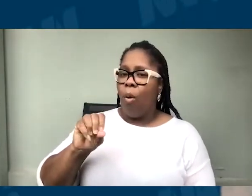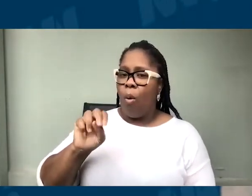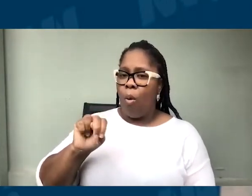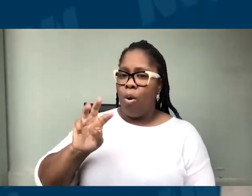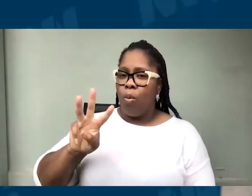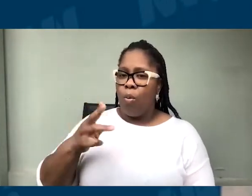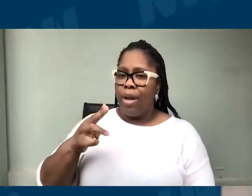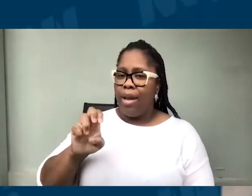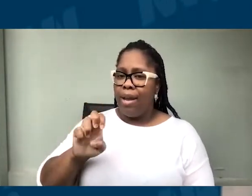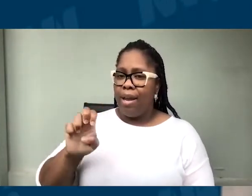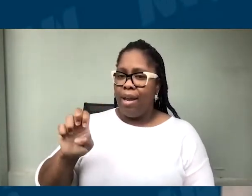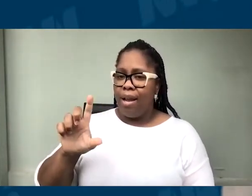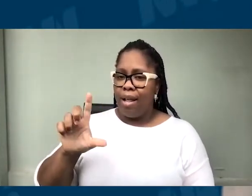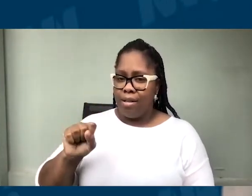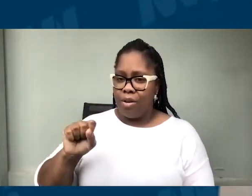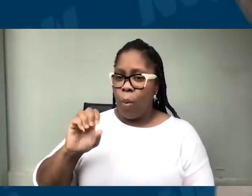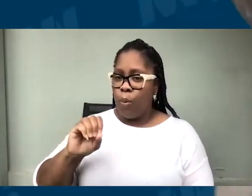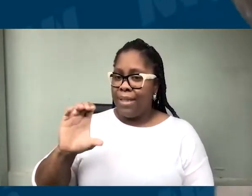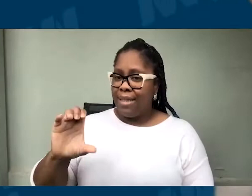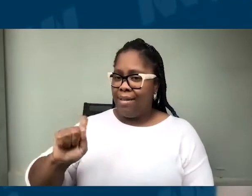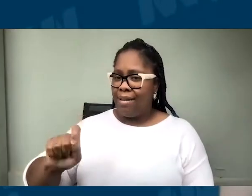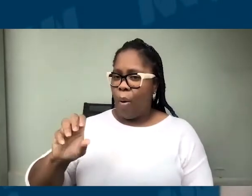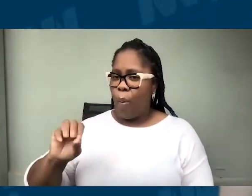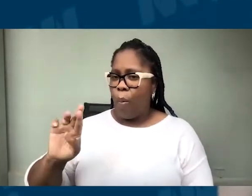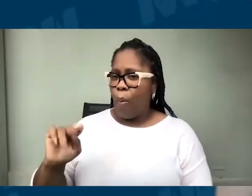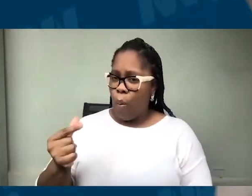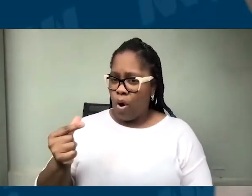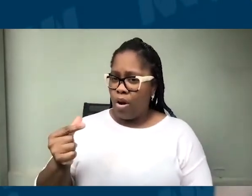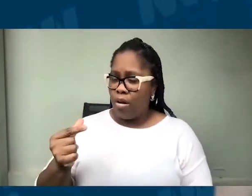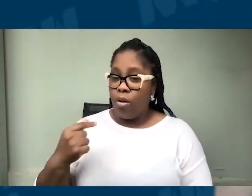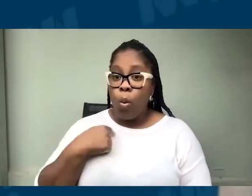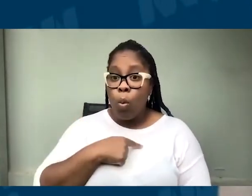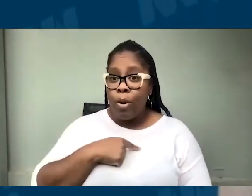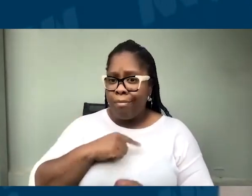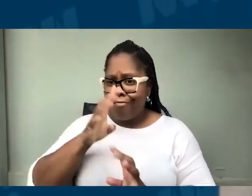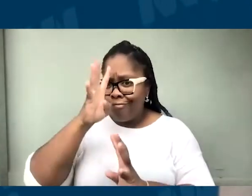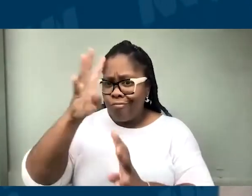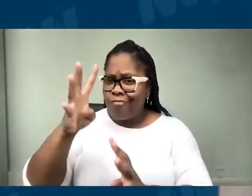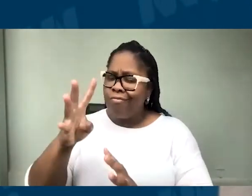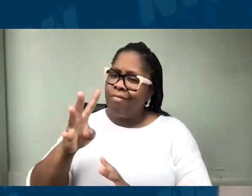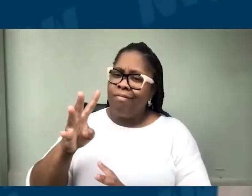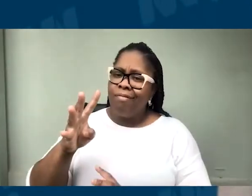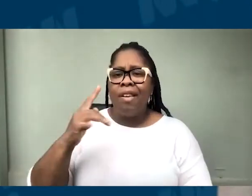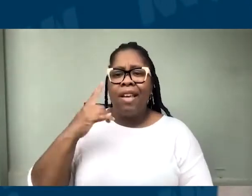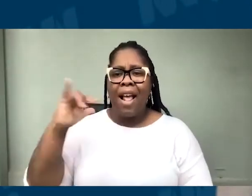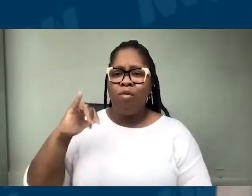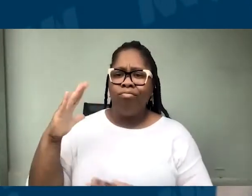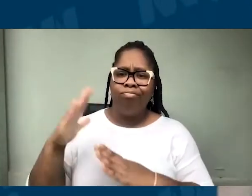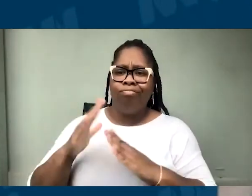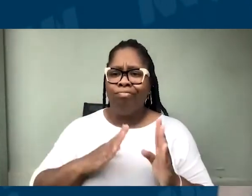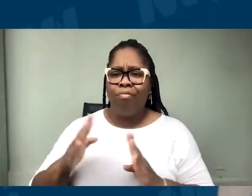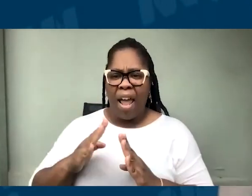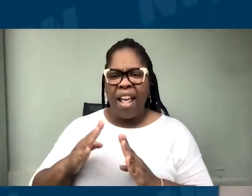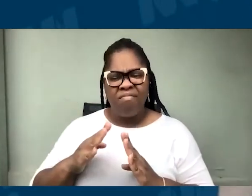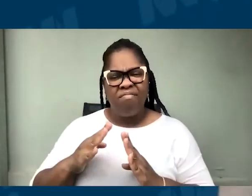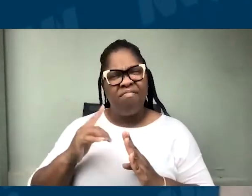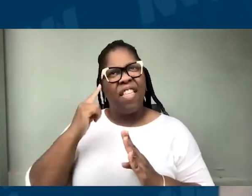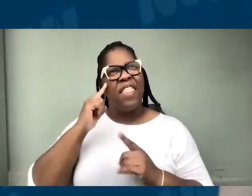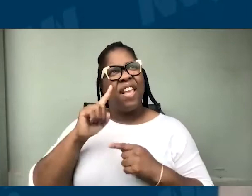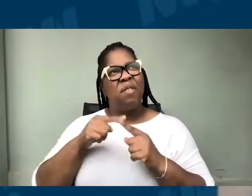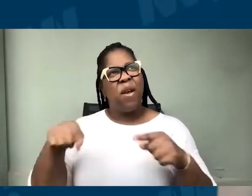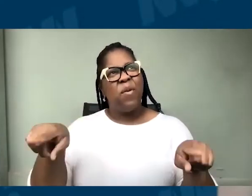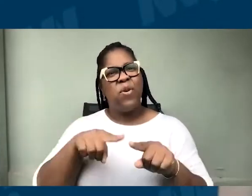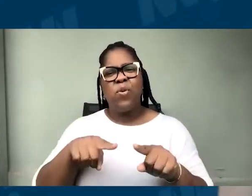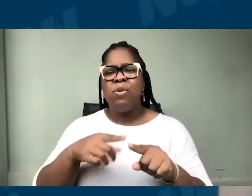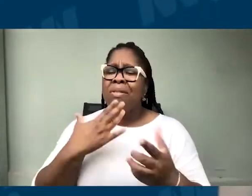California Master Plan for Aging was written with you in mind. Thank you for joining us to help improve aging in Orange County. The